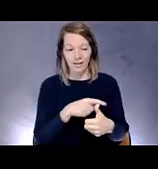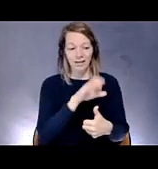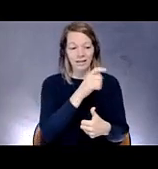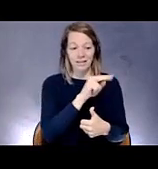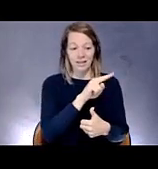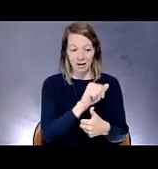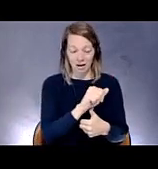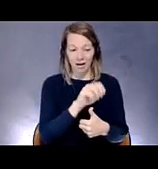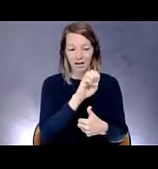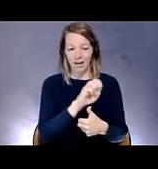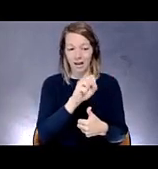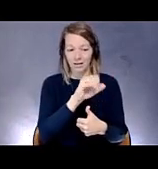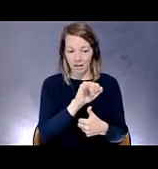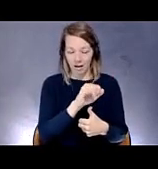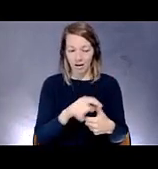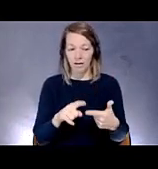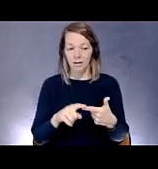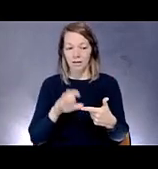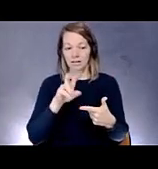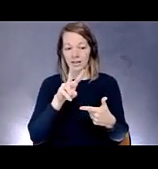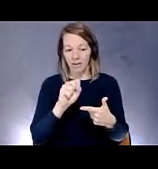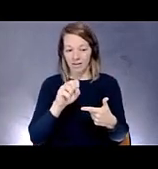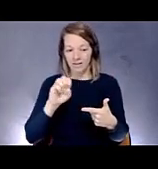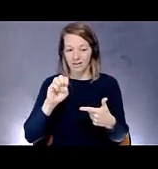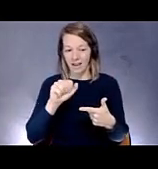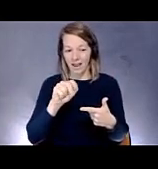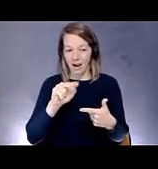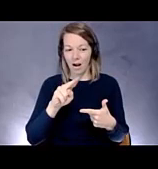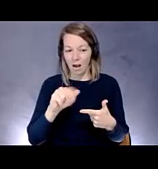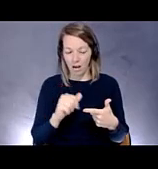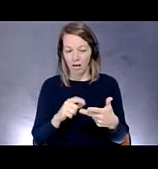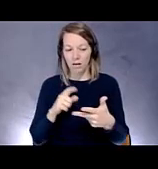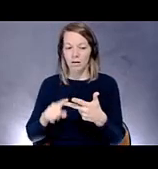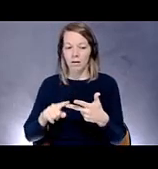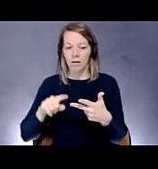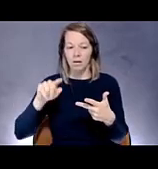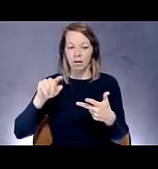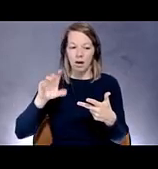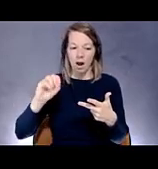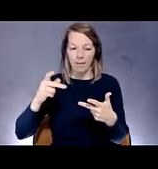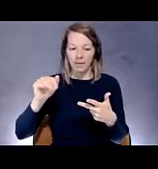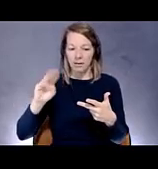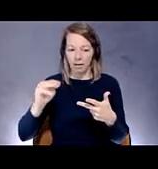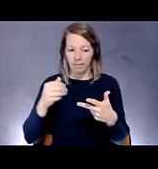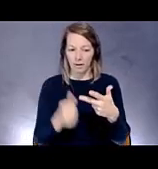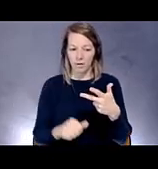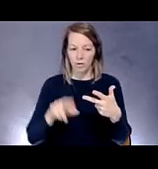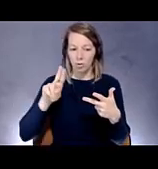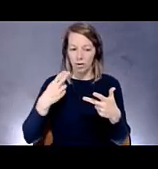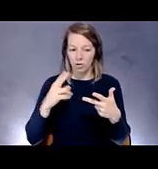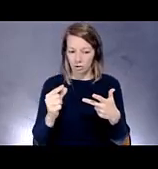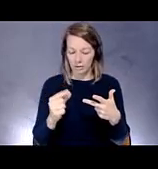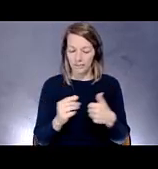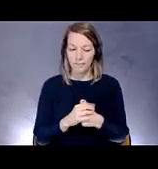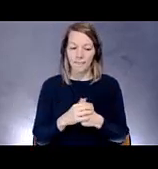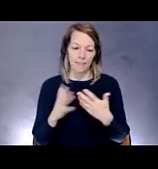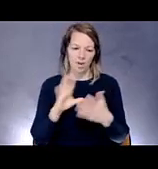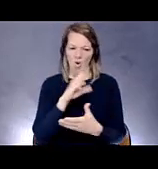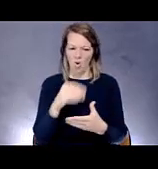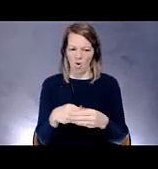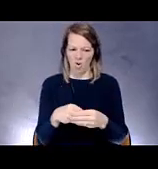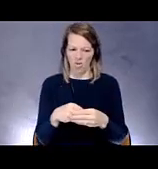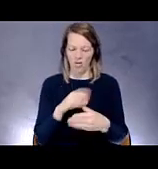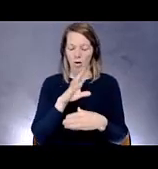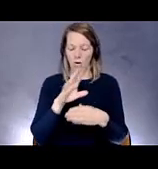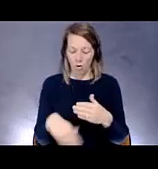of Express Scripts, CVS and Aetna are together, Optum is part of United Healthcare. So they're all